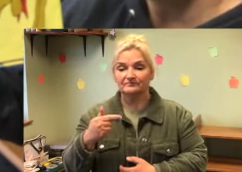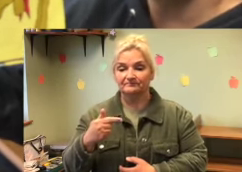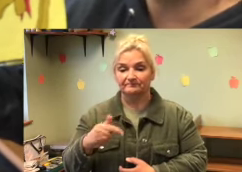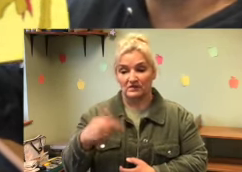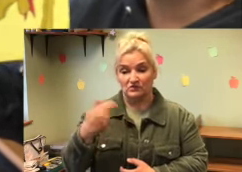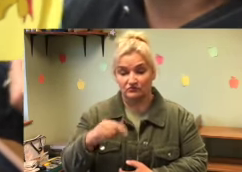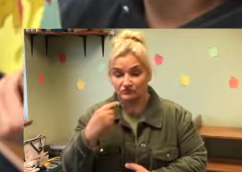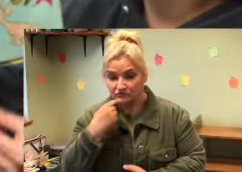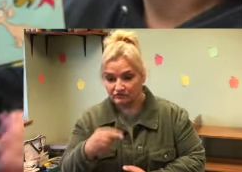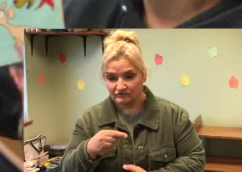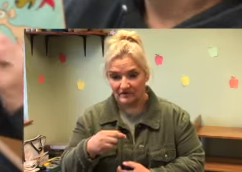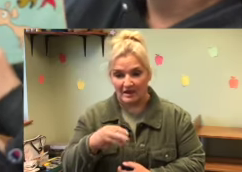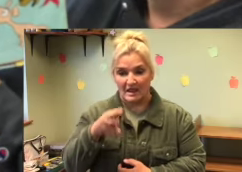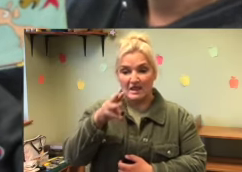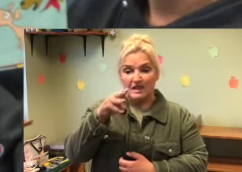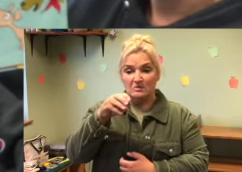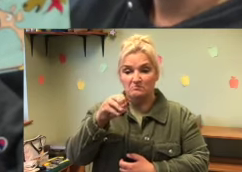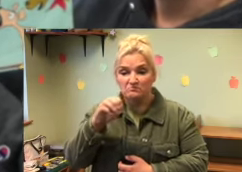meow.